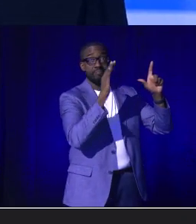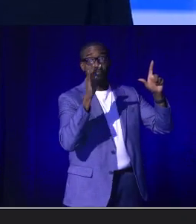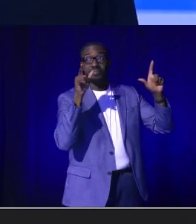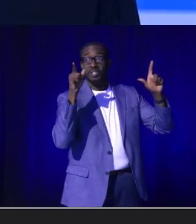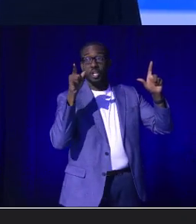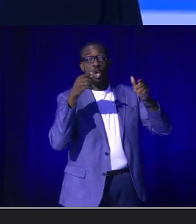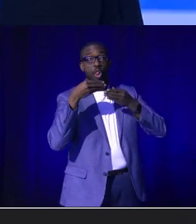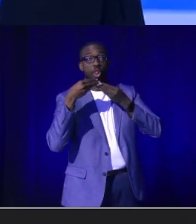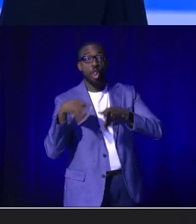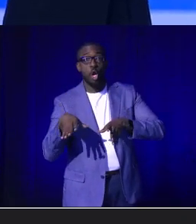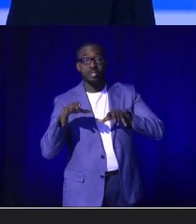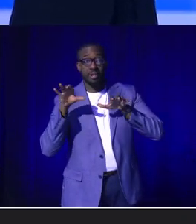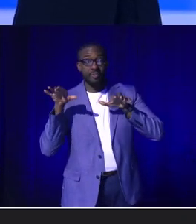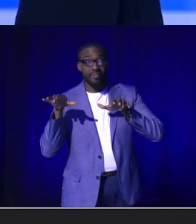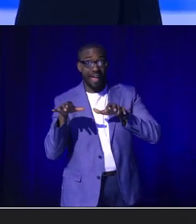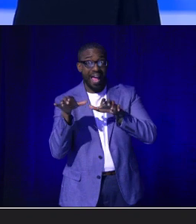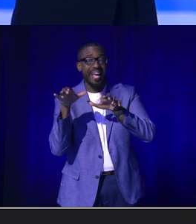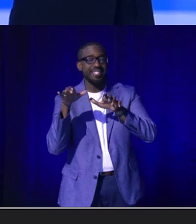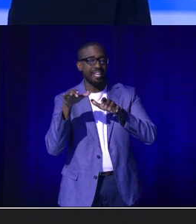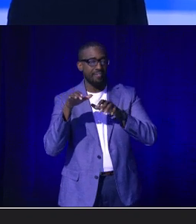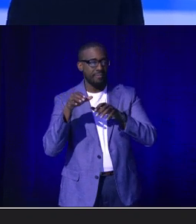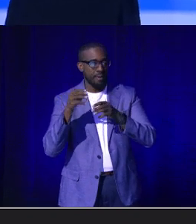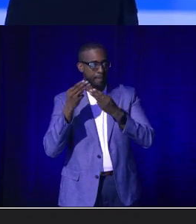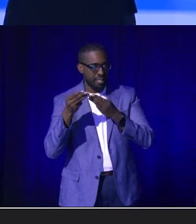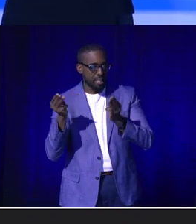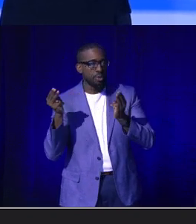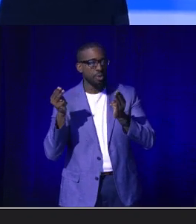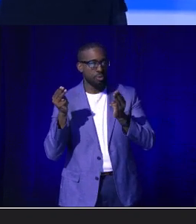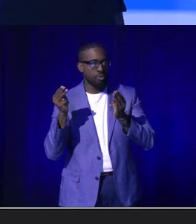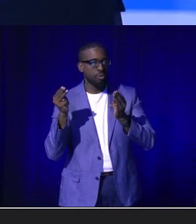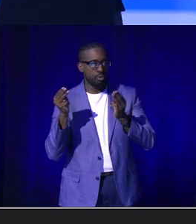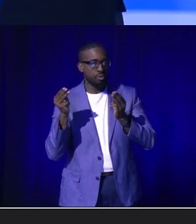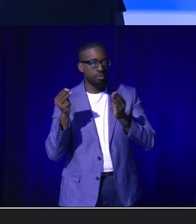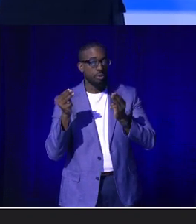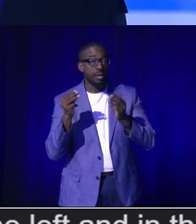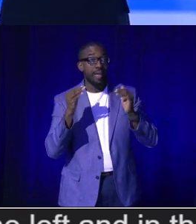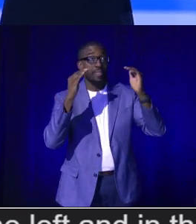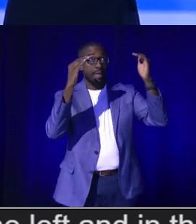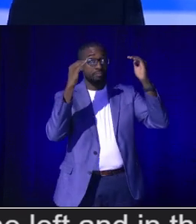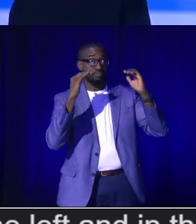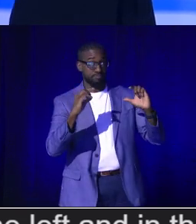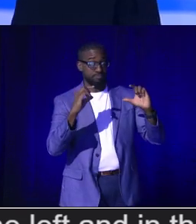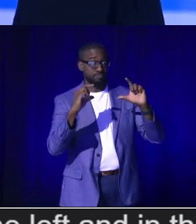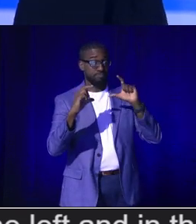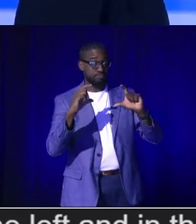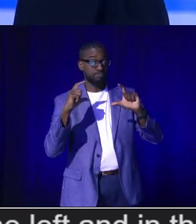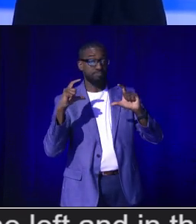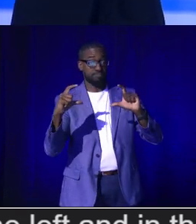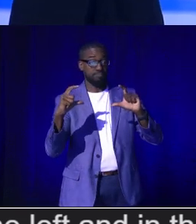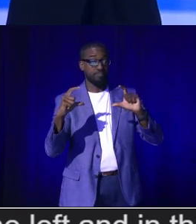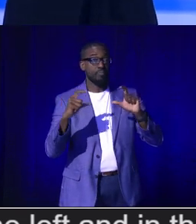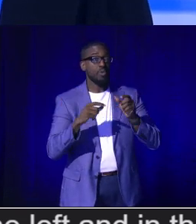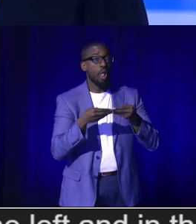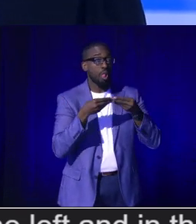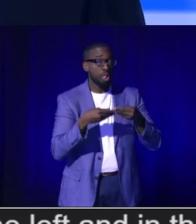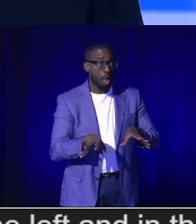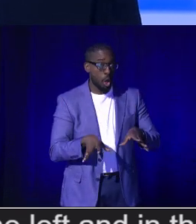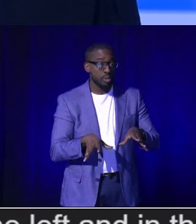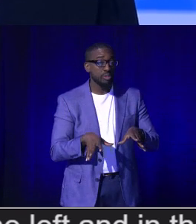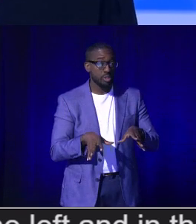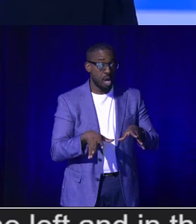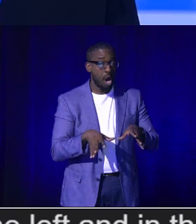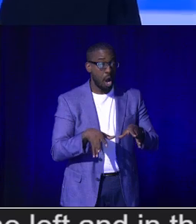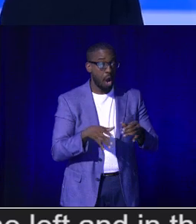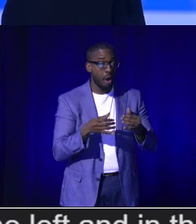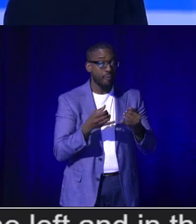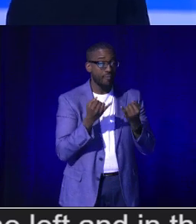material specific to the positive or negative electrode. And then in the row below that, a combination of loss of lithium inventory